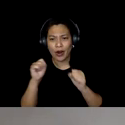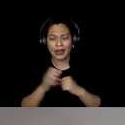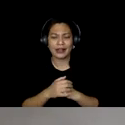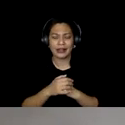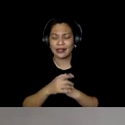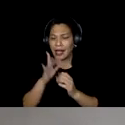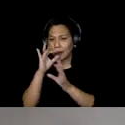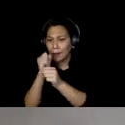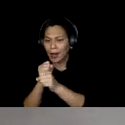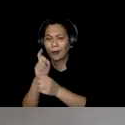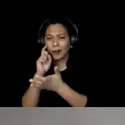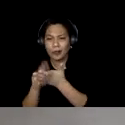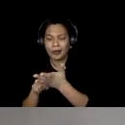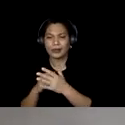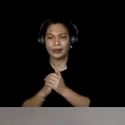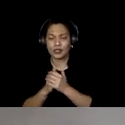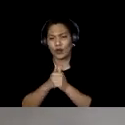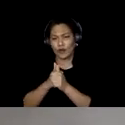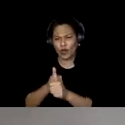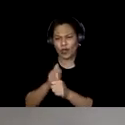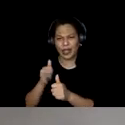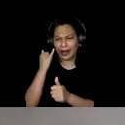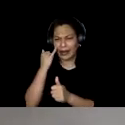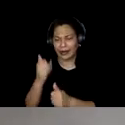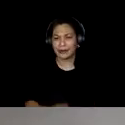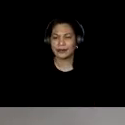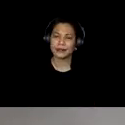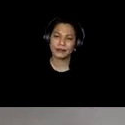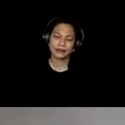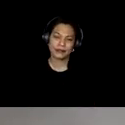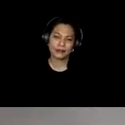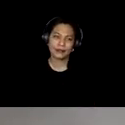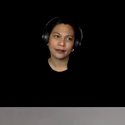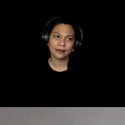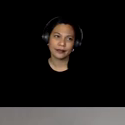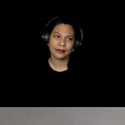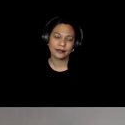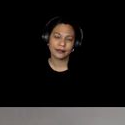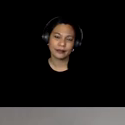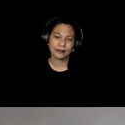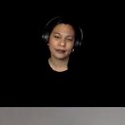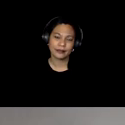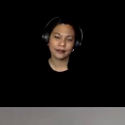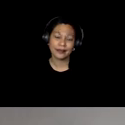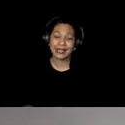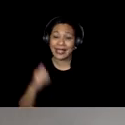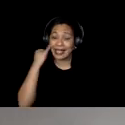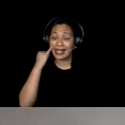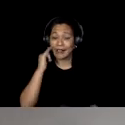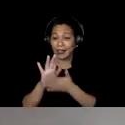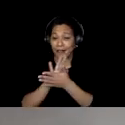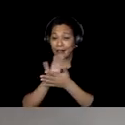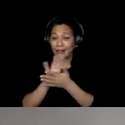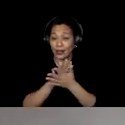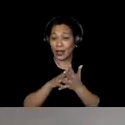just make sure that you're kind of following along those same lines. And I mentioned this earlier, but if you're embedding your video on